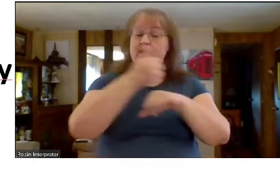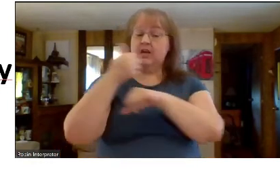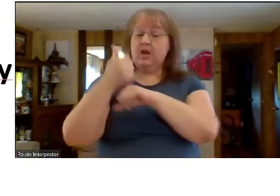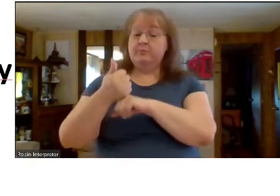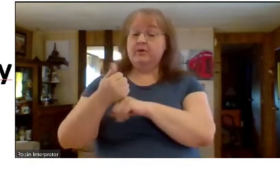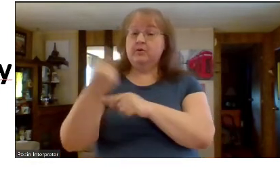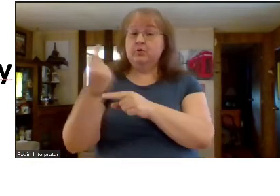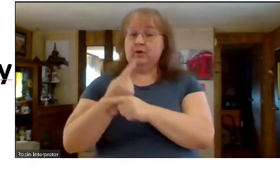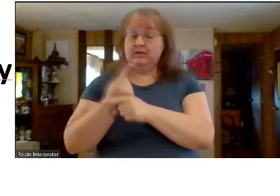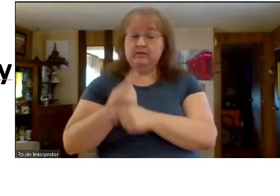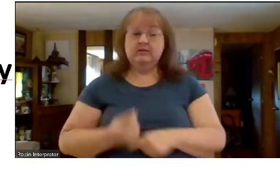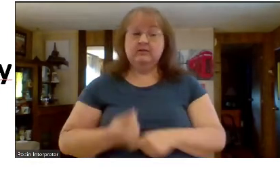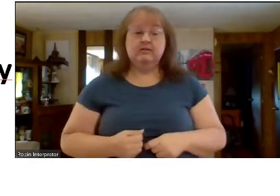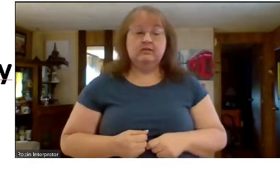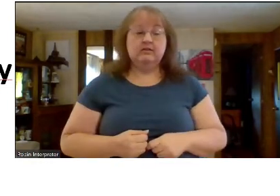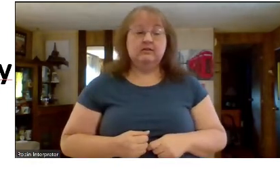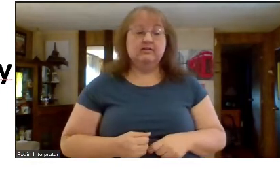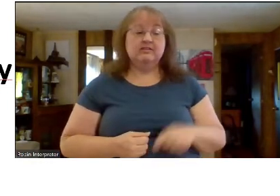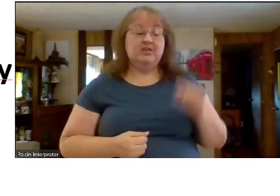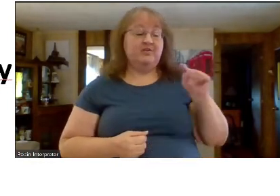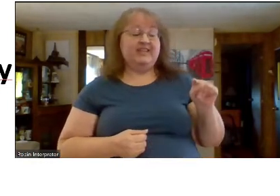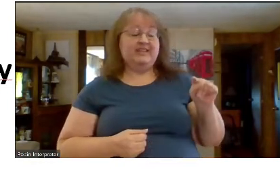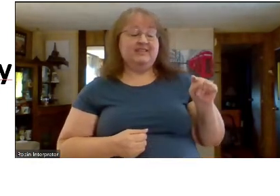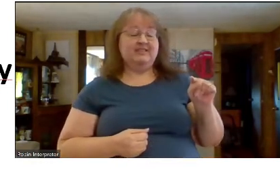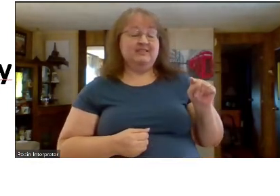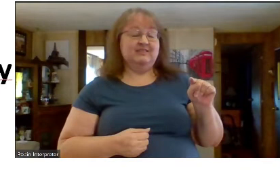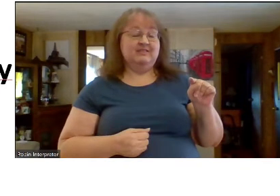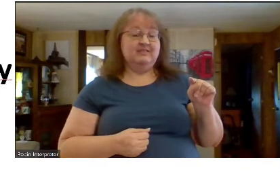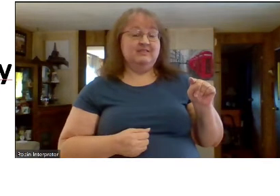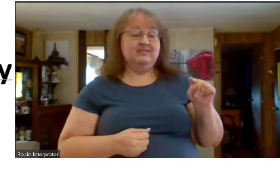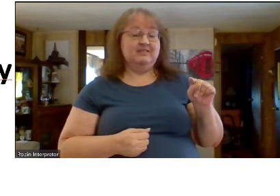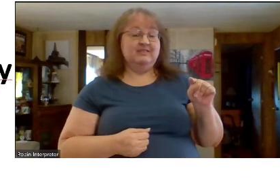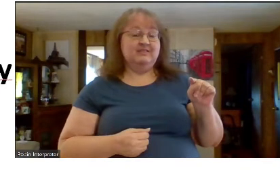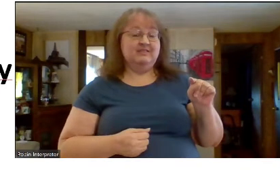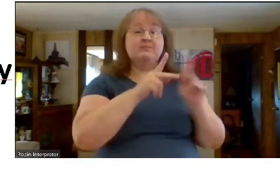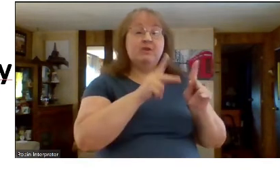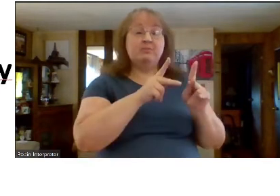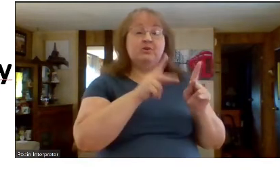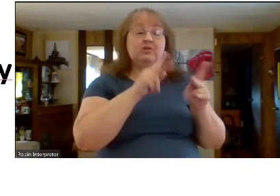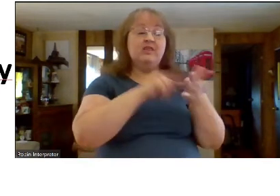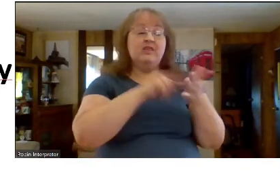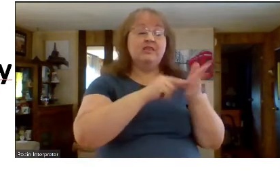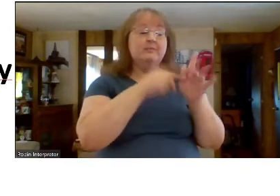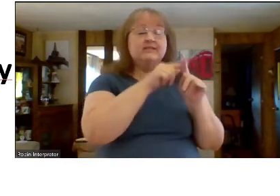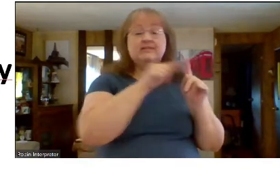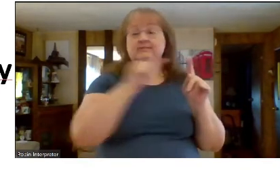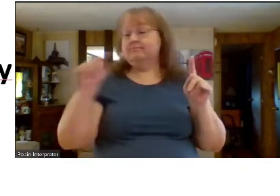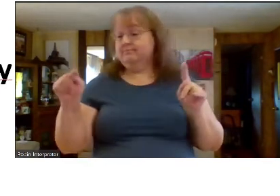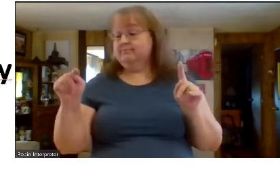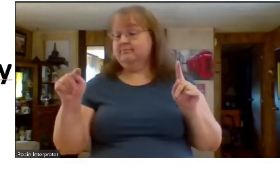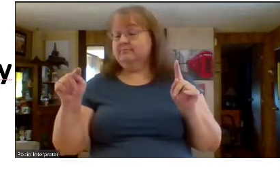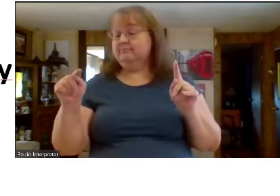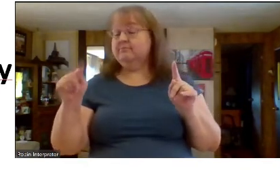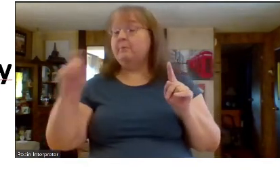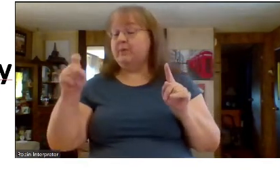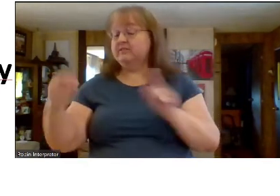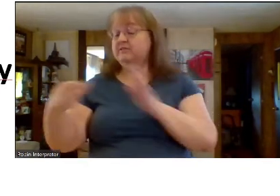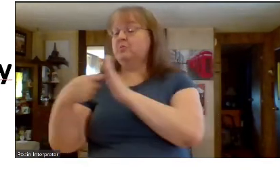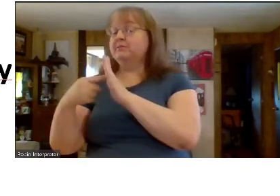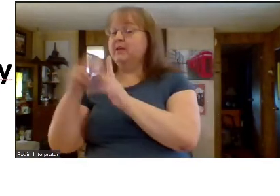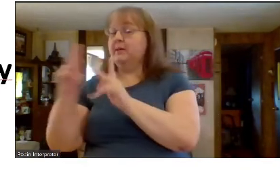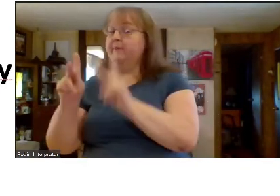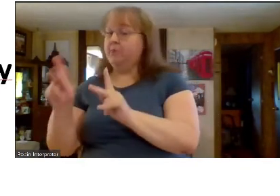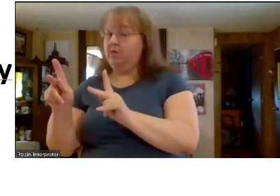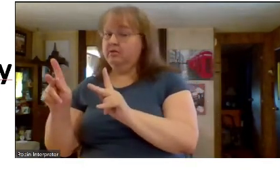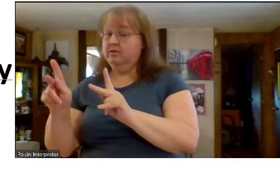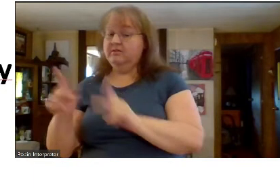As long as they're placed in the correct spot. So, for example, this represented people. A cross must also represent people.